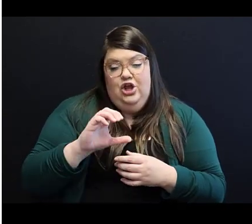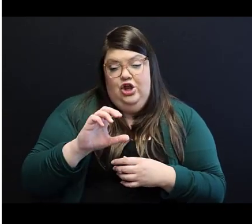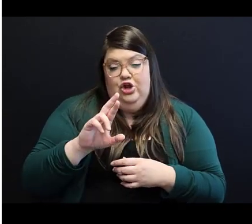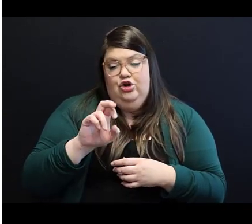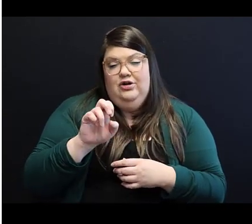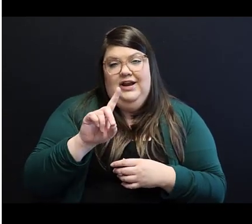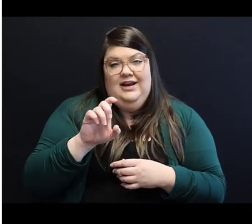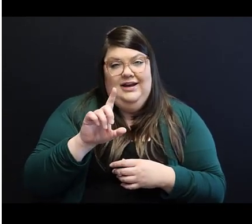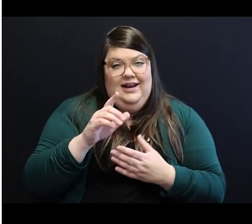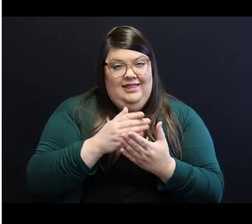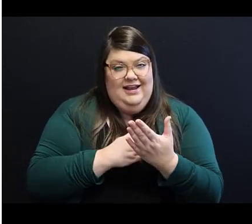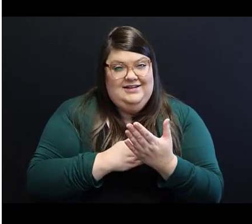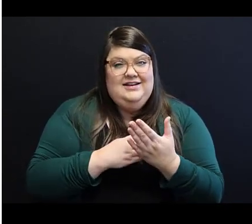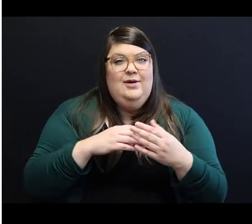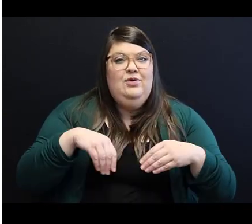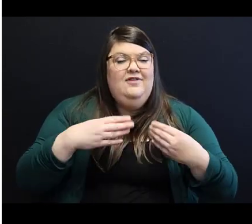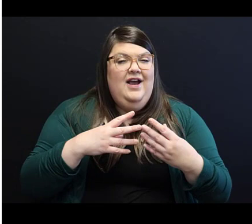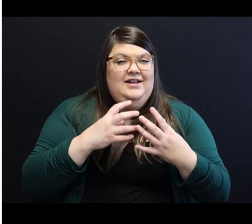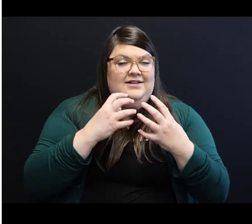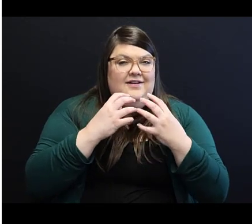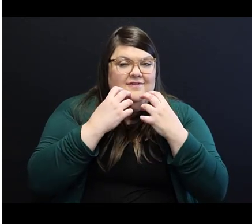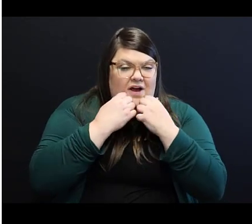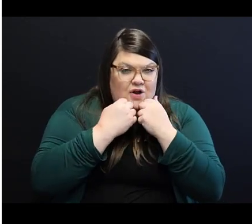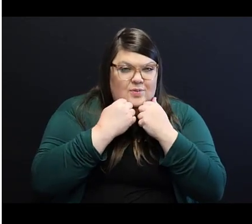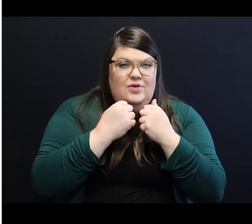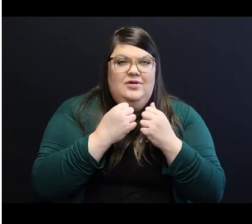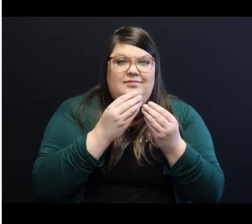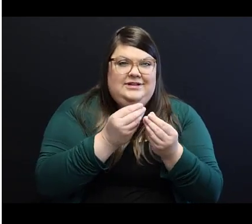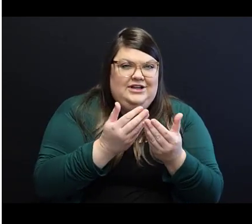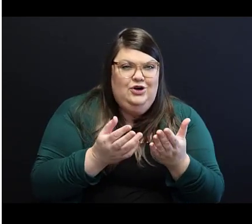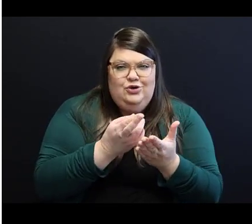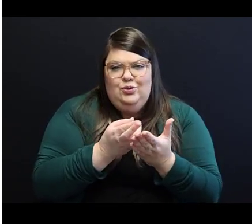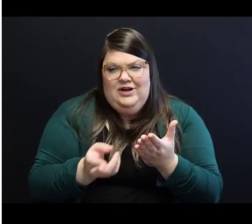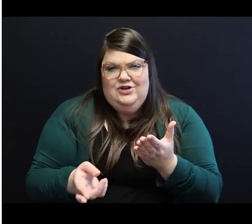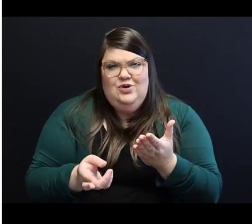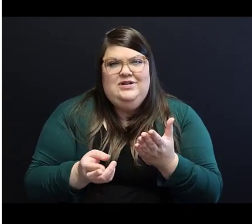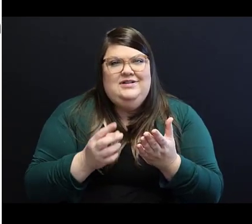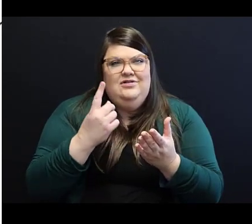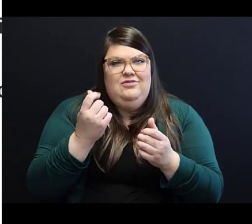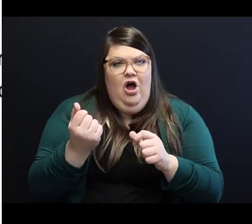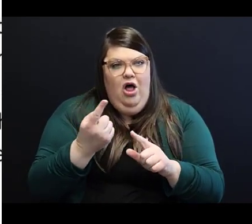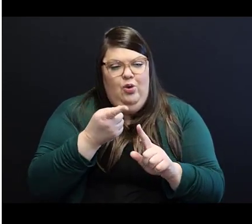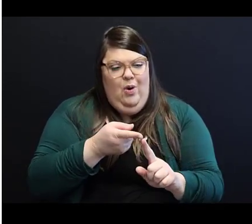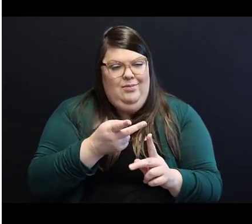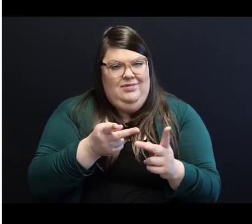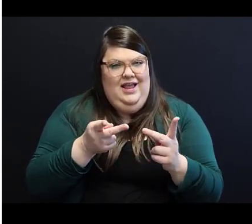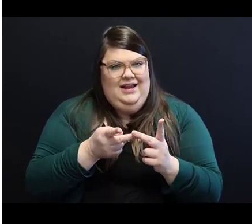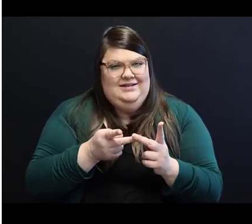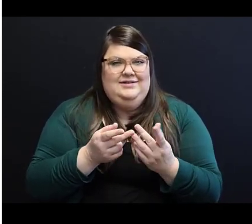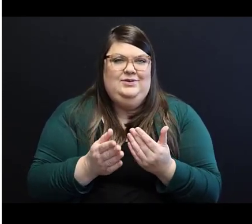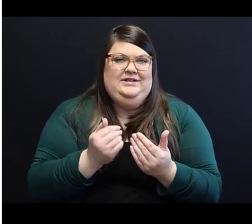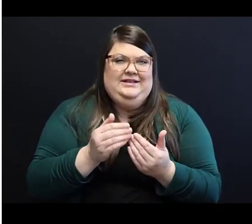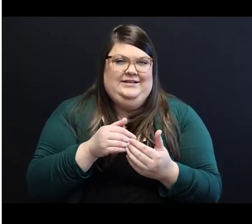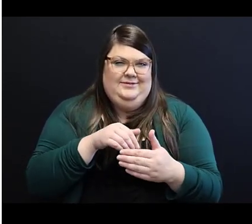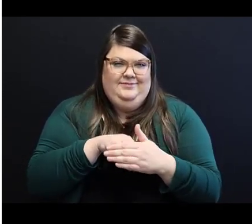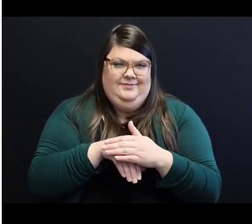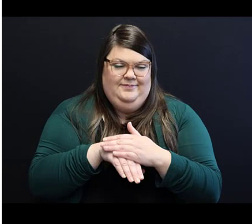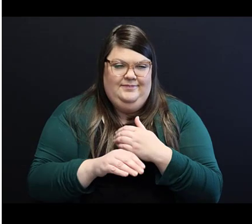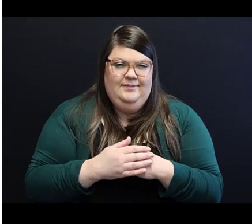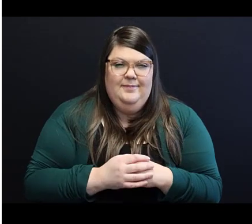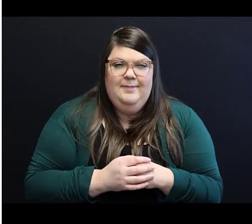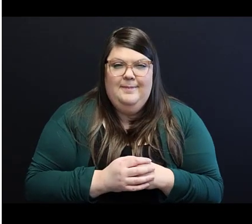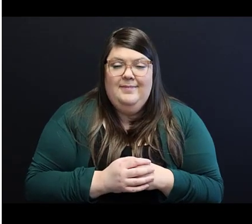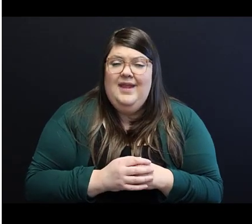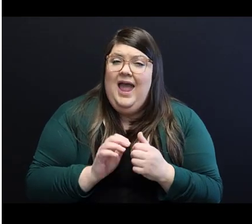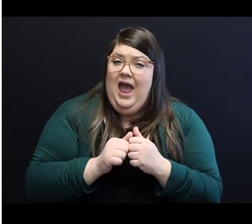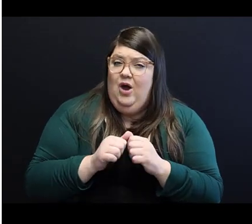materials and resources all in one location, saving you time in your busy schedule. How to locate a curated